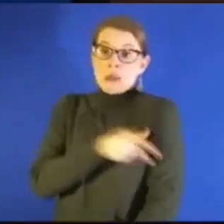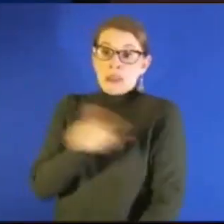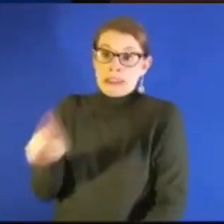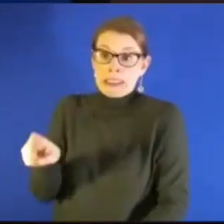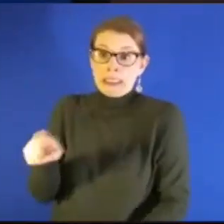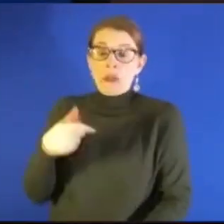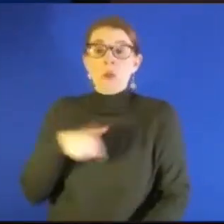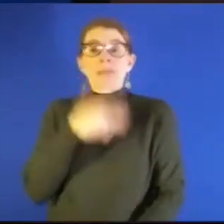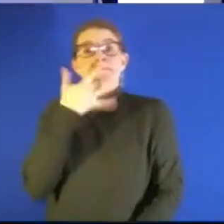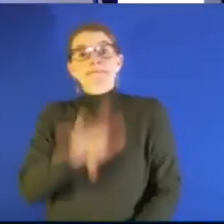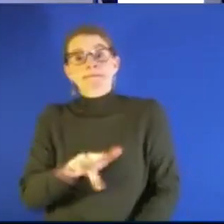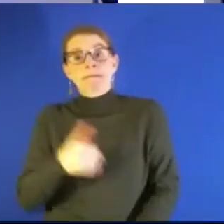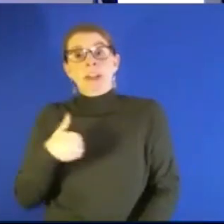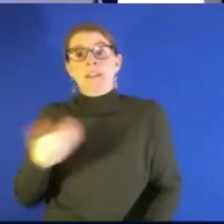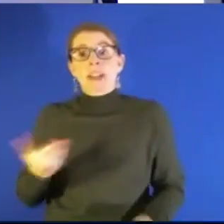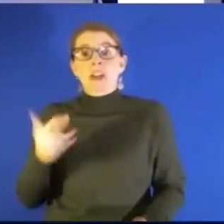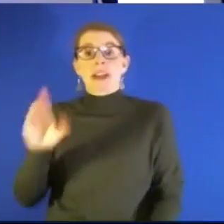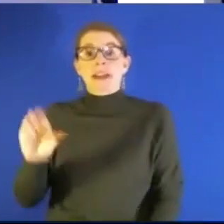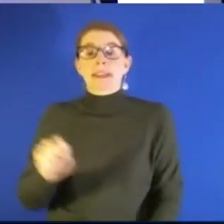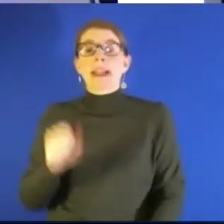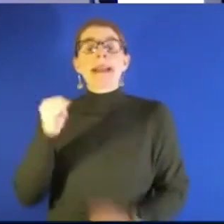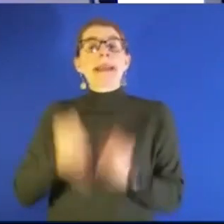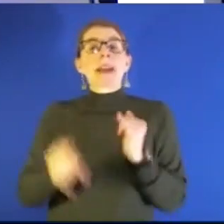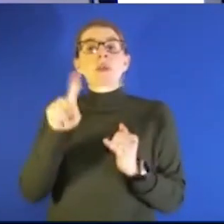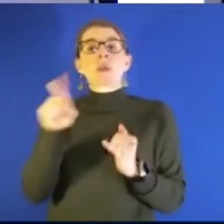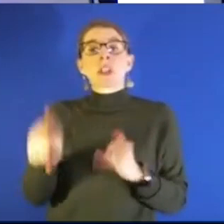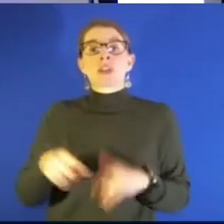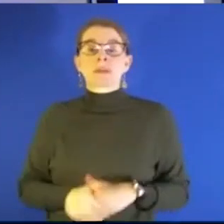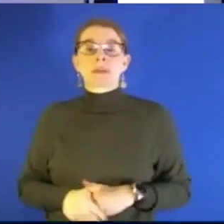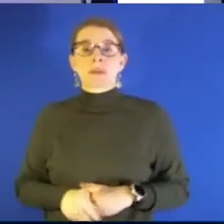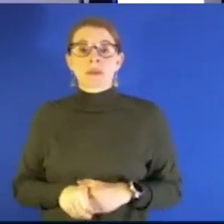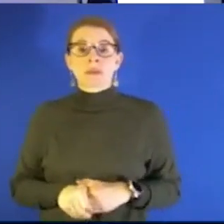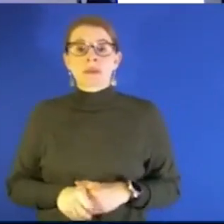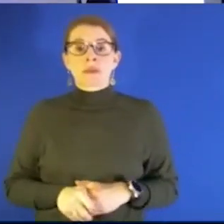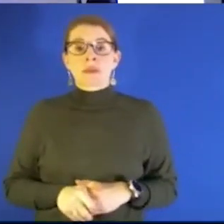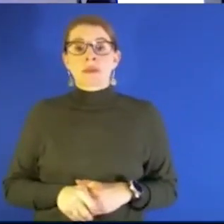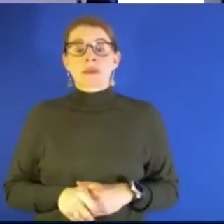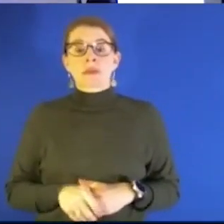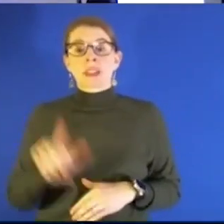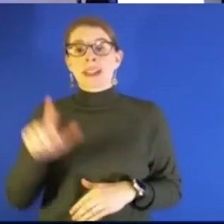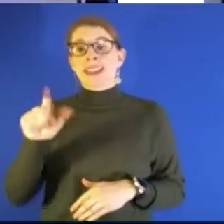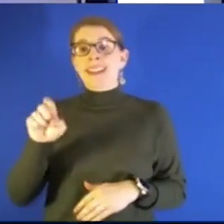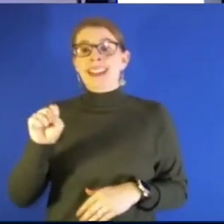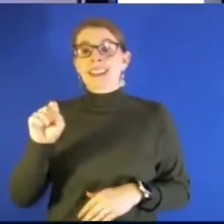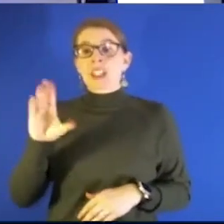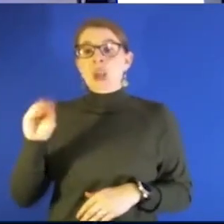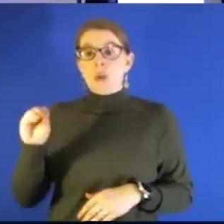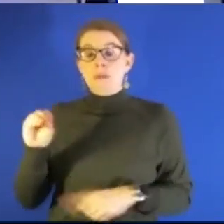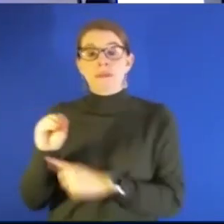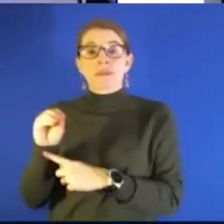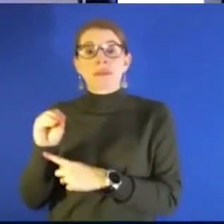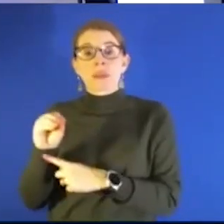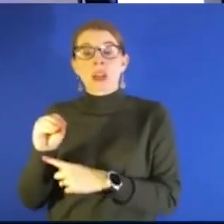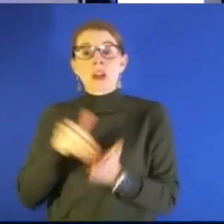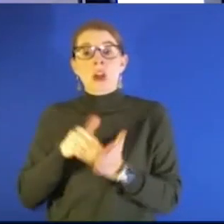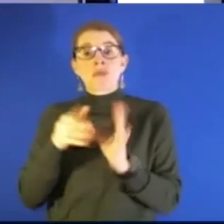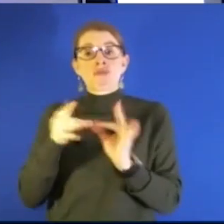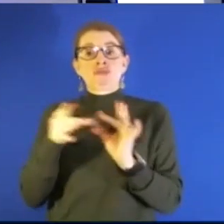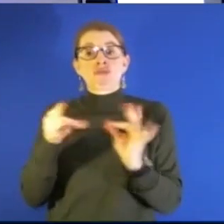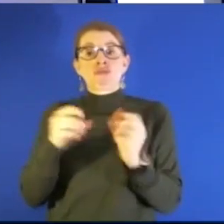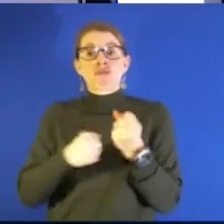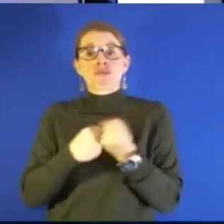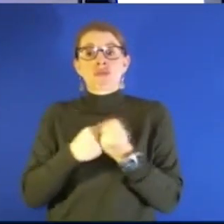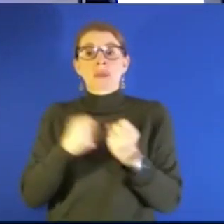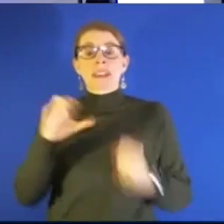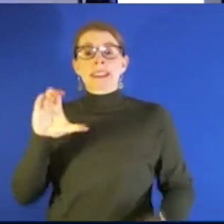Kansas. Yeah. Last question, and this is from Lesko asking if the doctors can speak to the statement made by the CDC stating